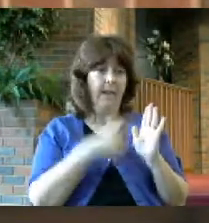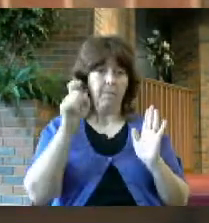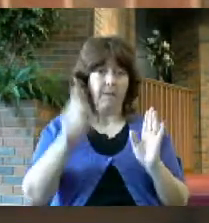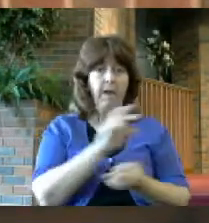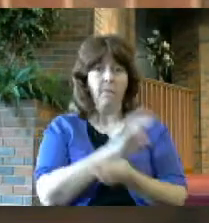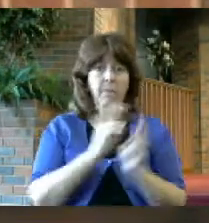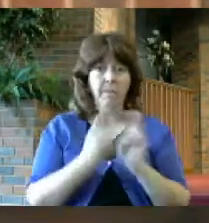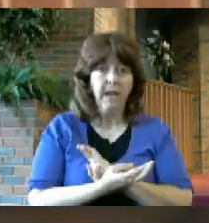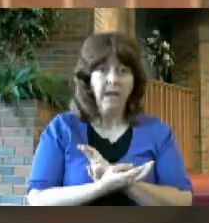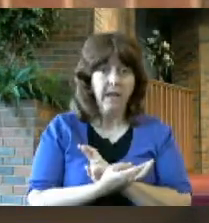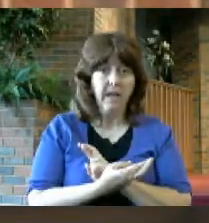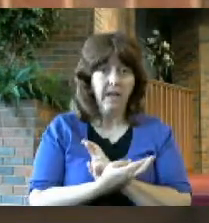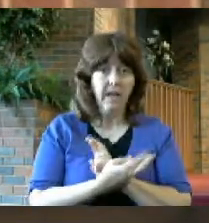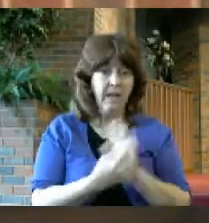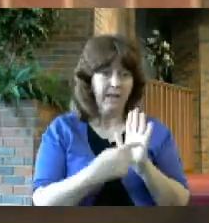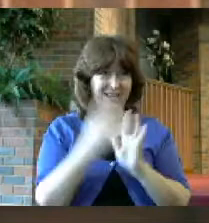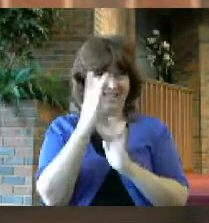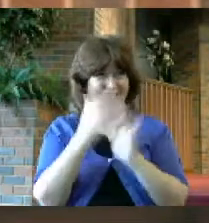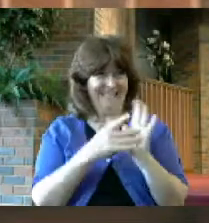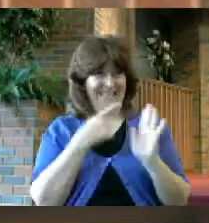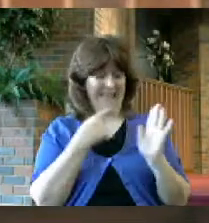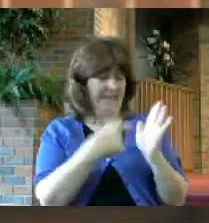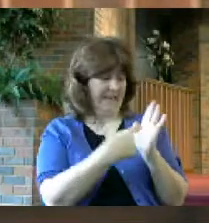or what Jesus said in Matthew chapter 10,